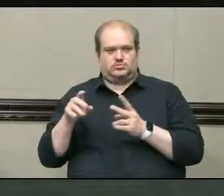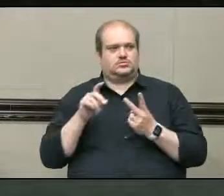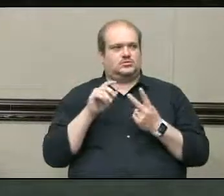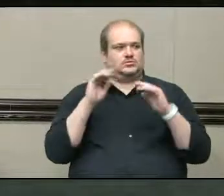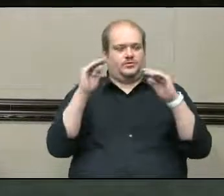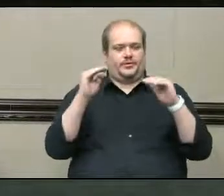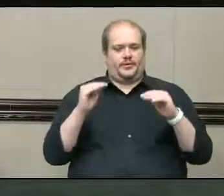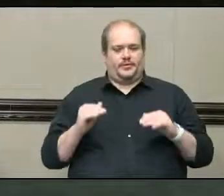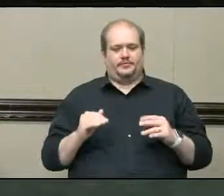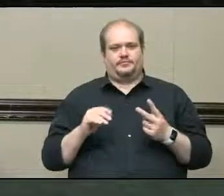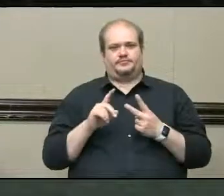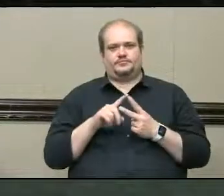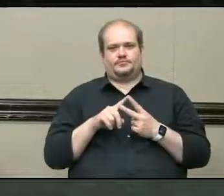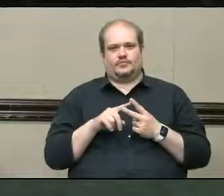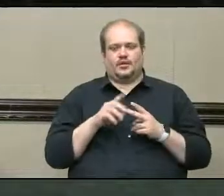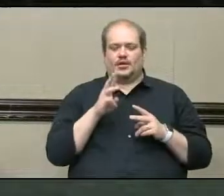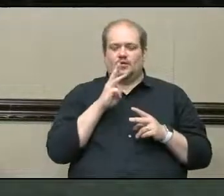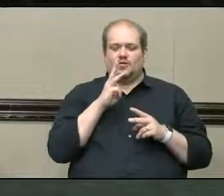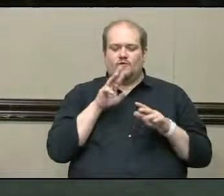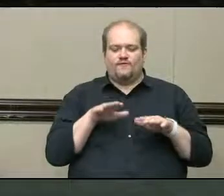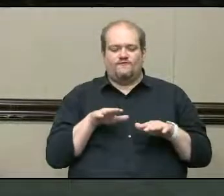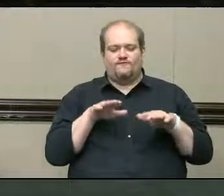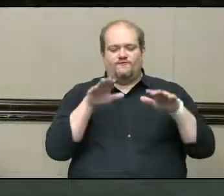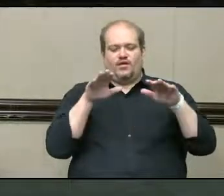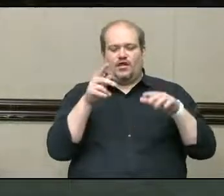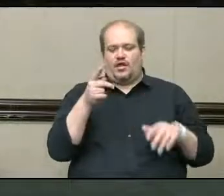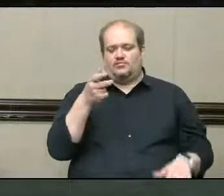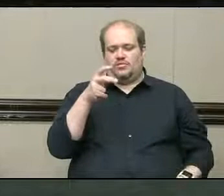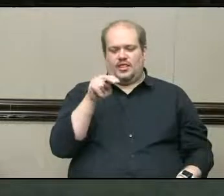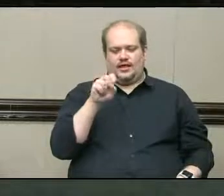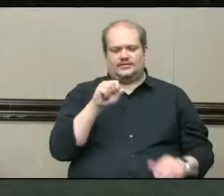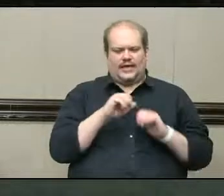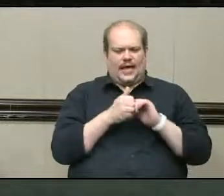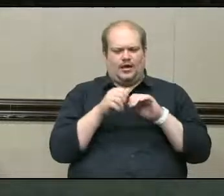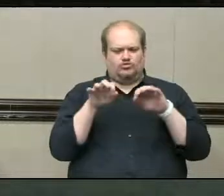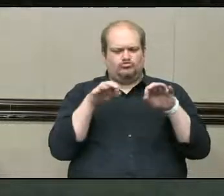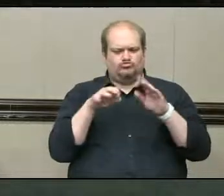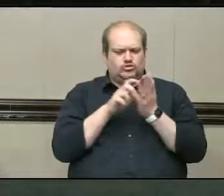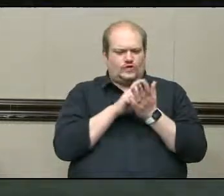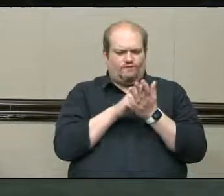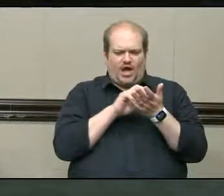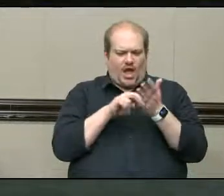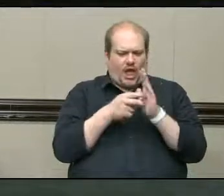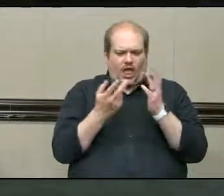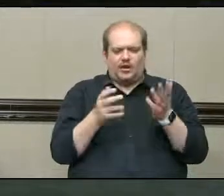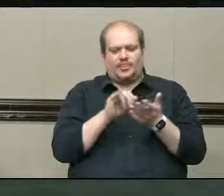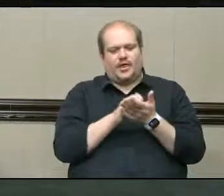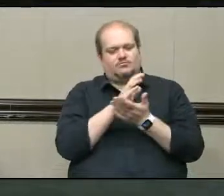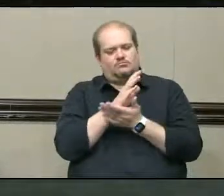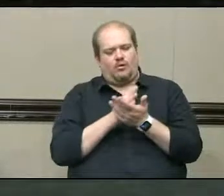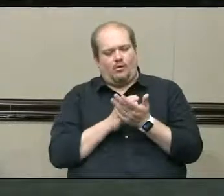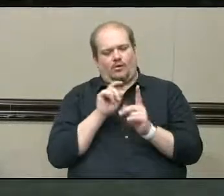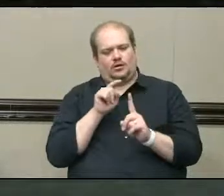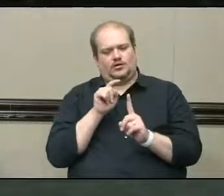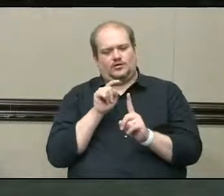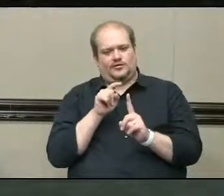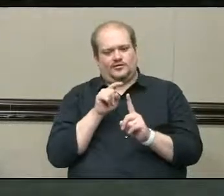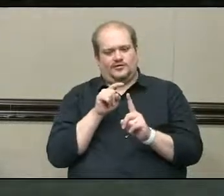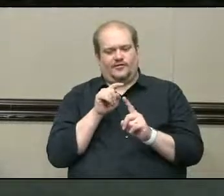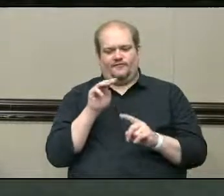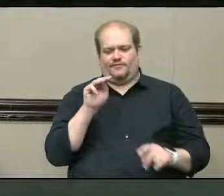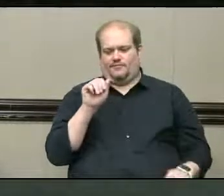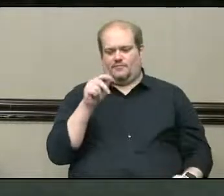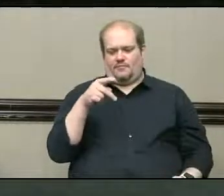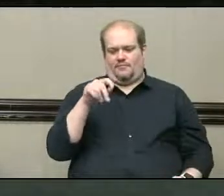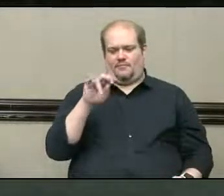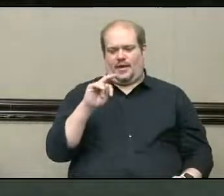How are floodways or floodplains defined? Those are part of the mapping